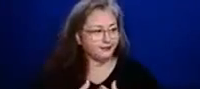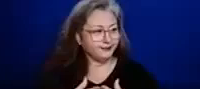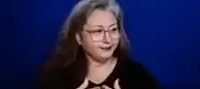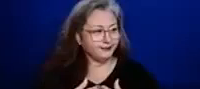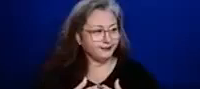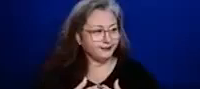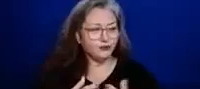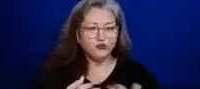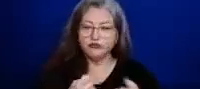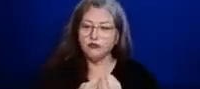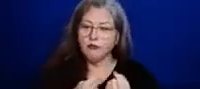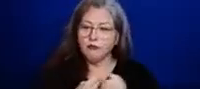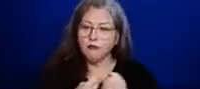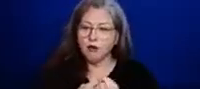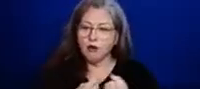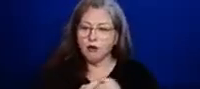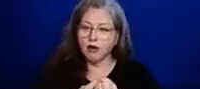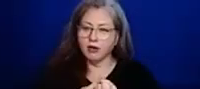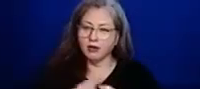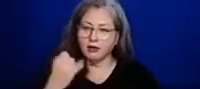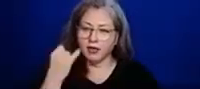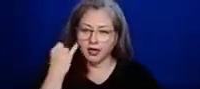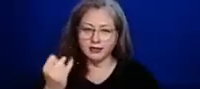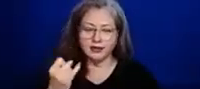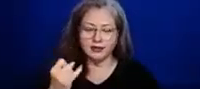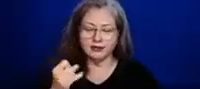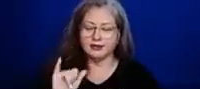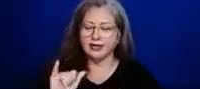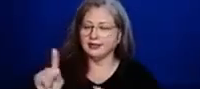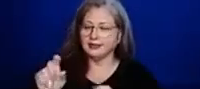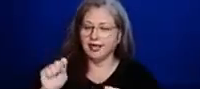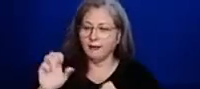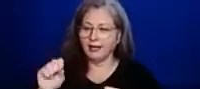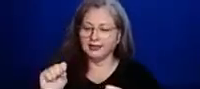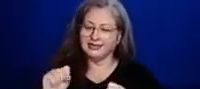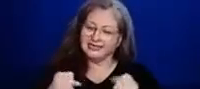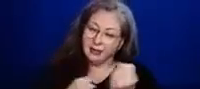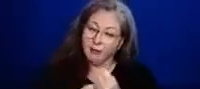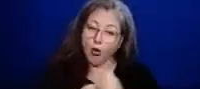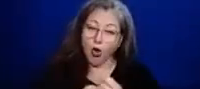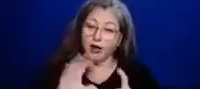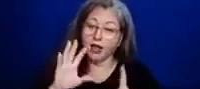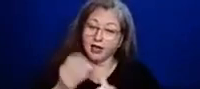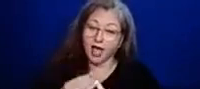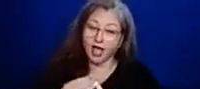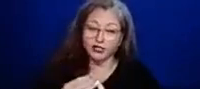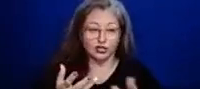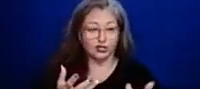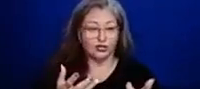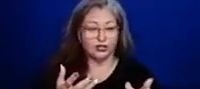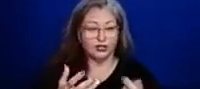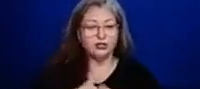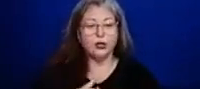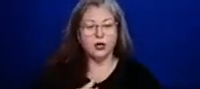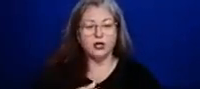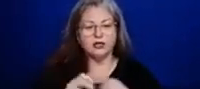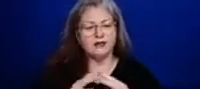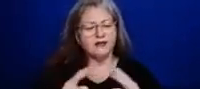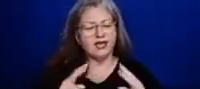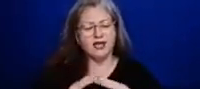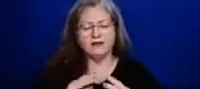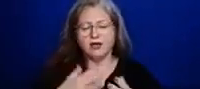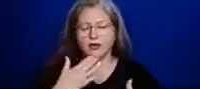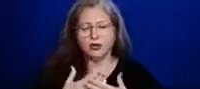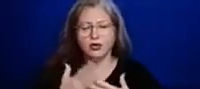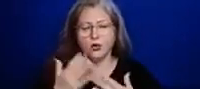how do you say, supporting that. That's amazing. Culture, yes, that doesn't happen a lot. So it's very good because it's